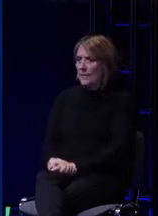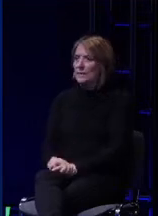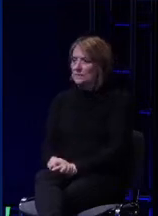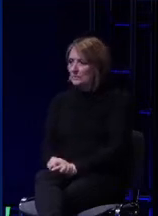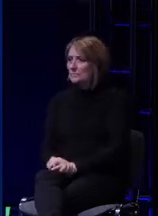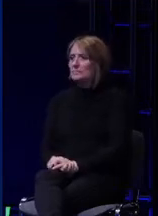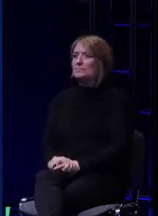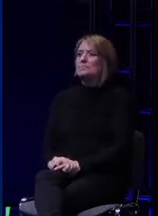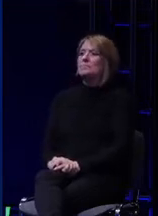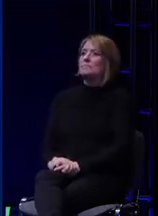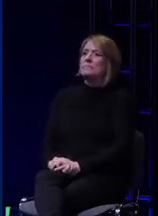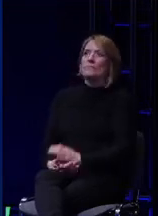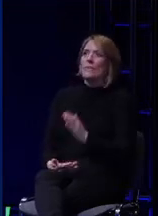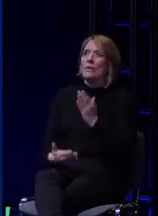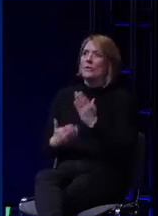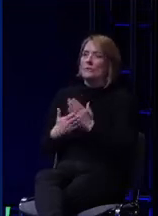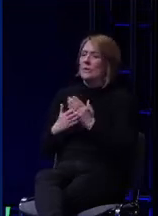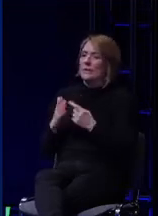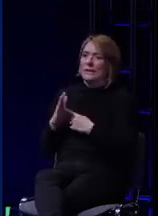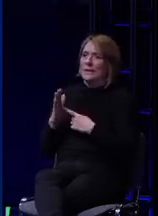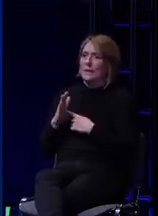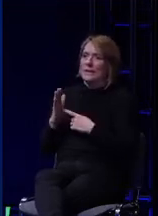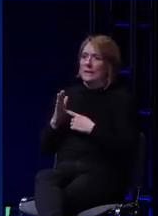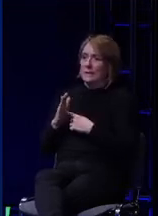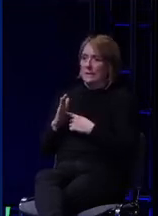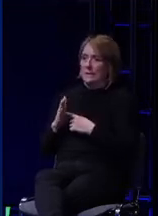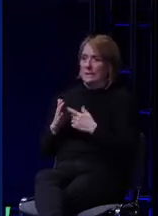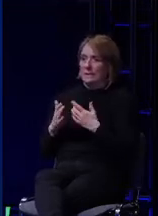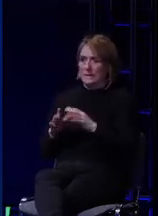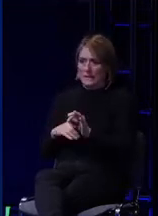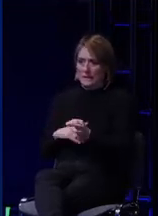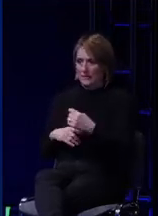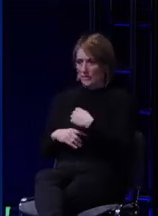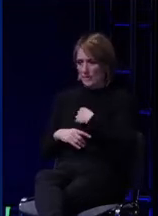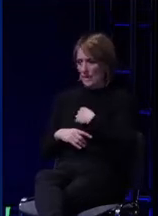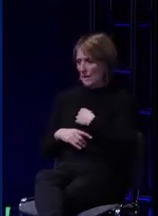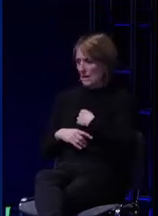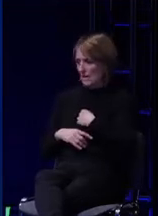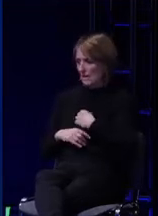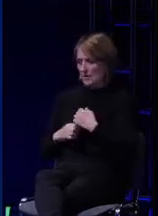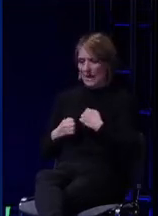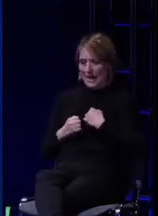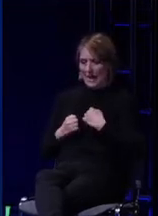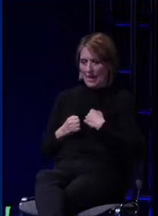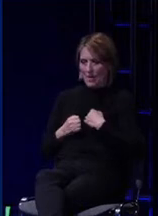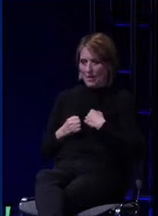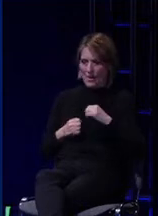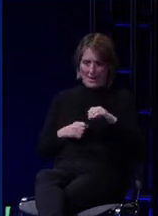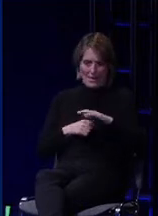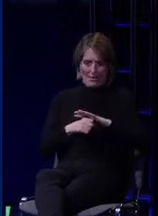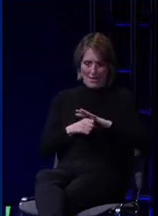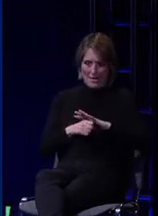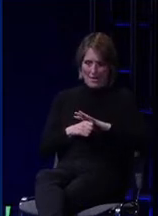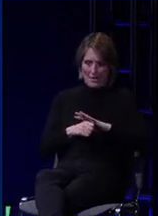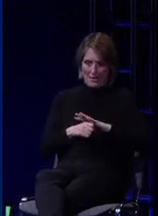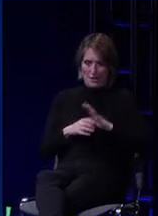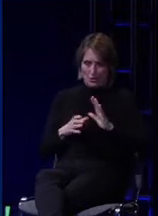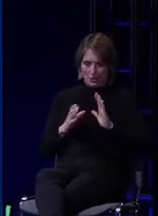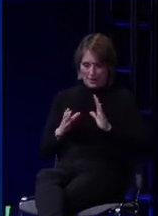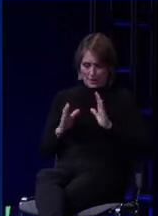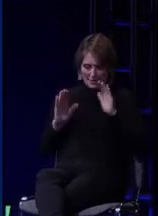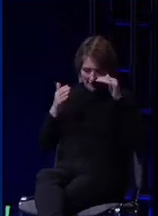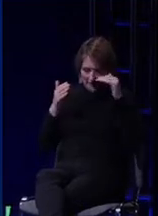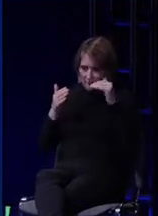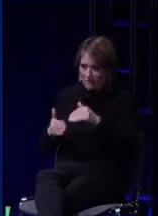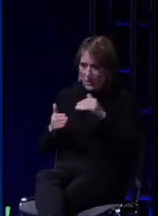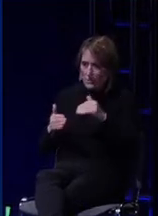I mean, know. I think Yeah. it's so important for me, for you know, our discipline to be so dialed into,